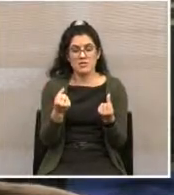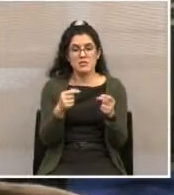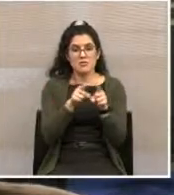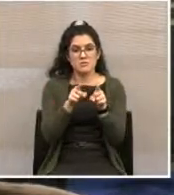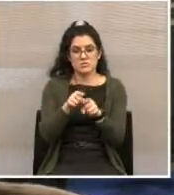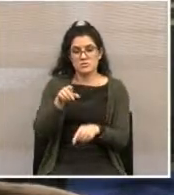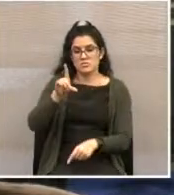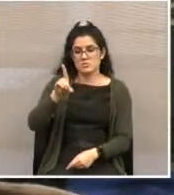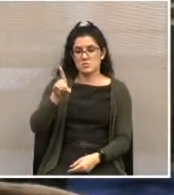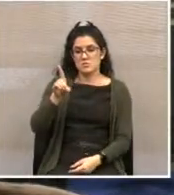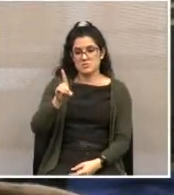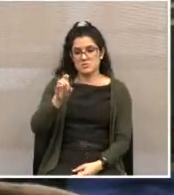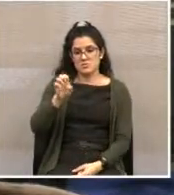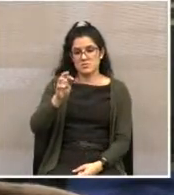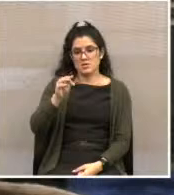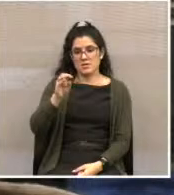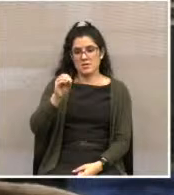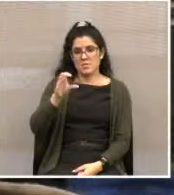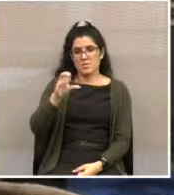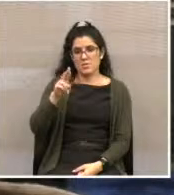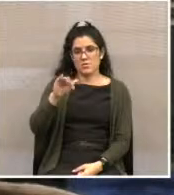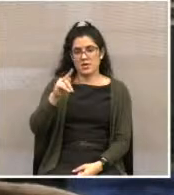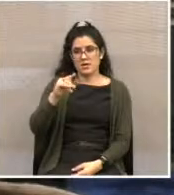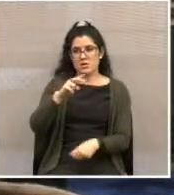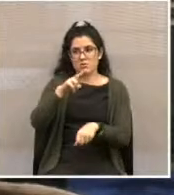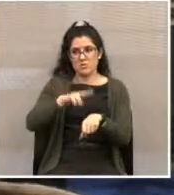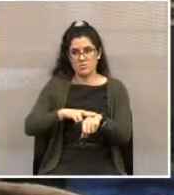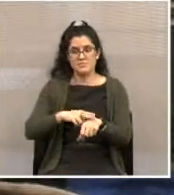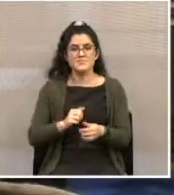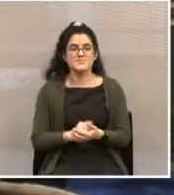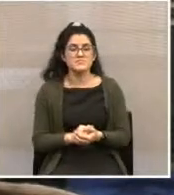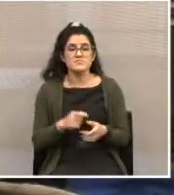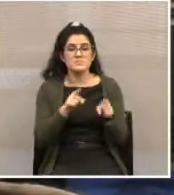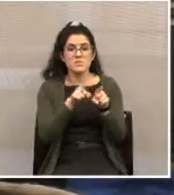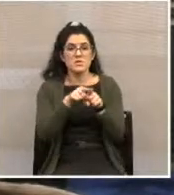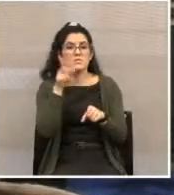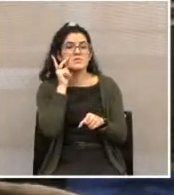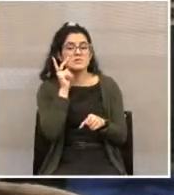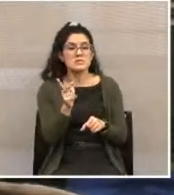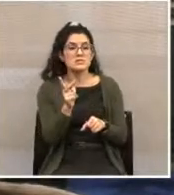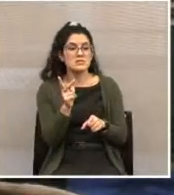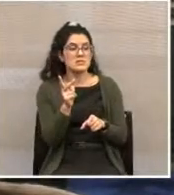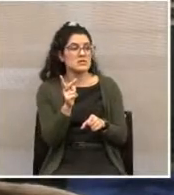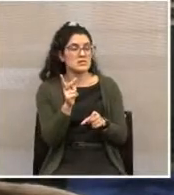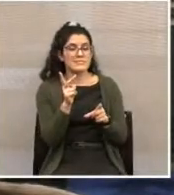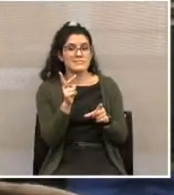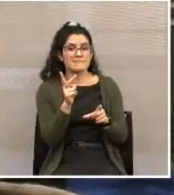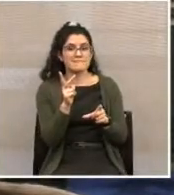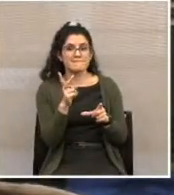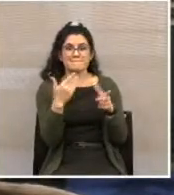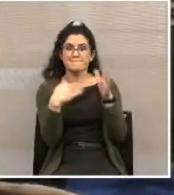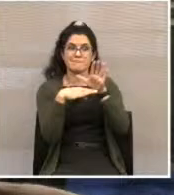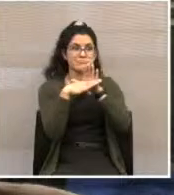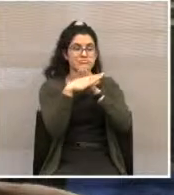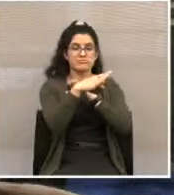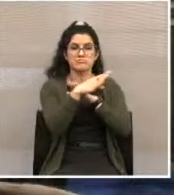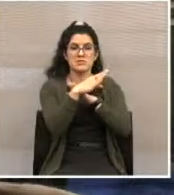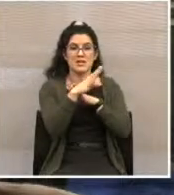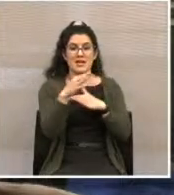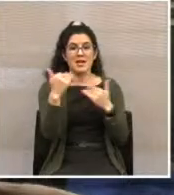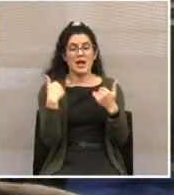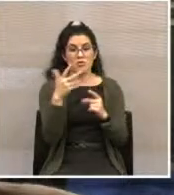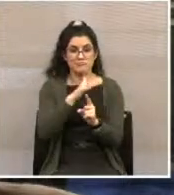and institutions. In South Florida specifically, we have seen a rise in the right-wing media